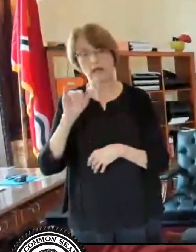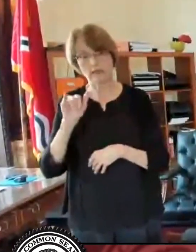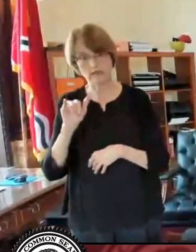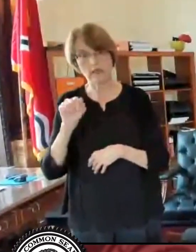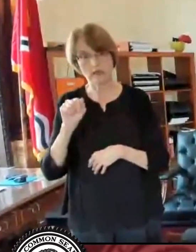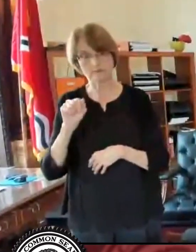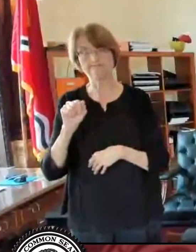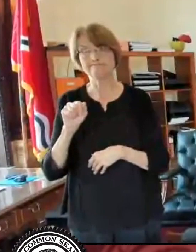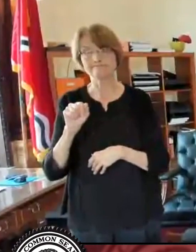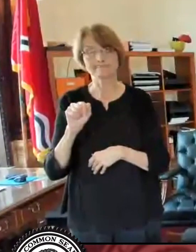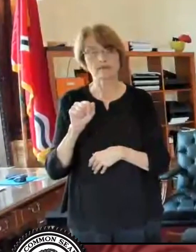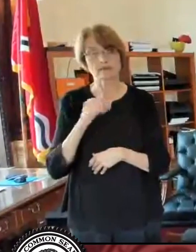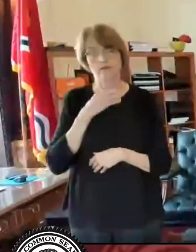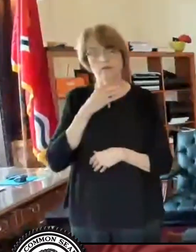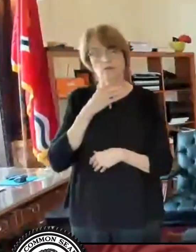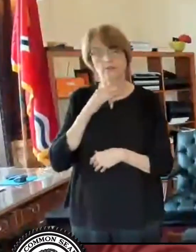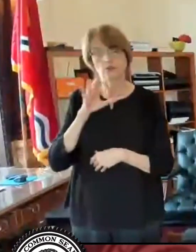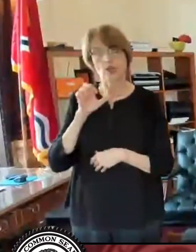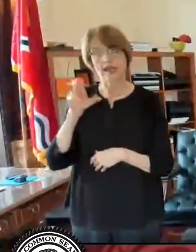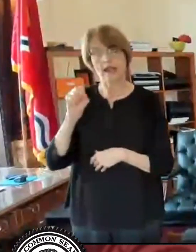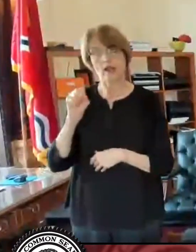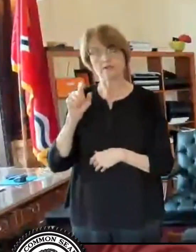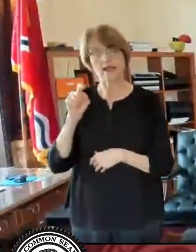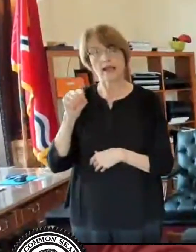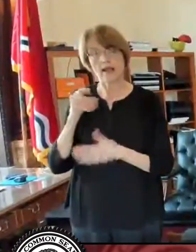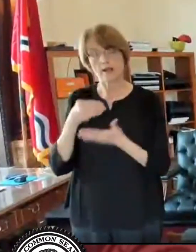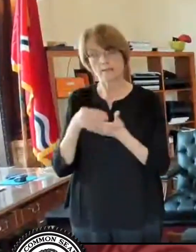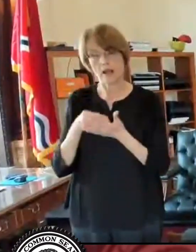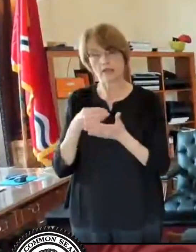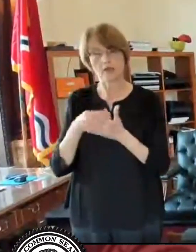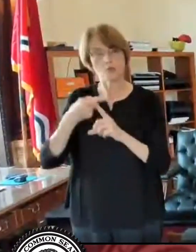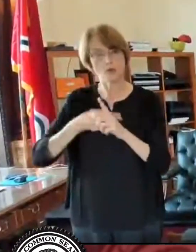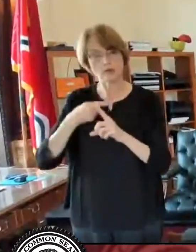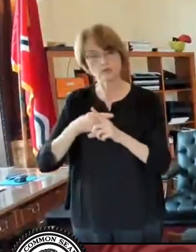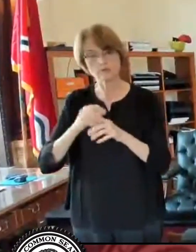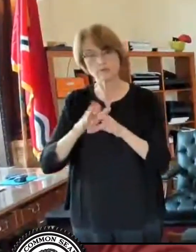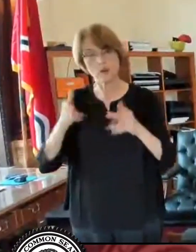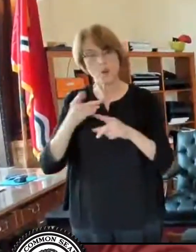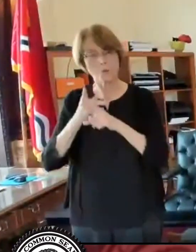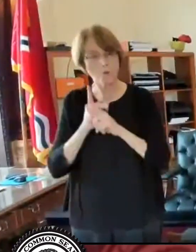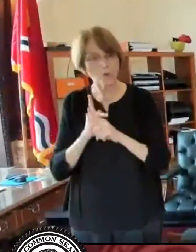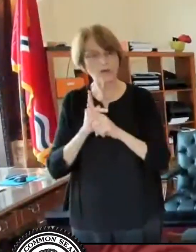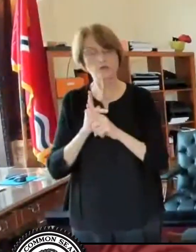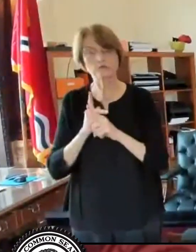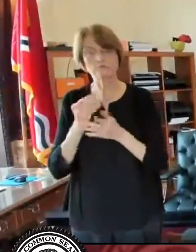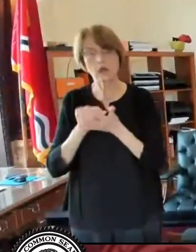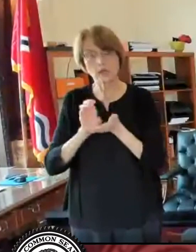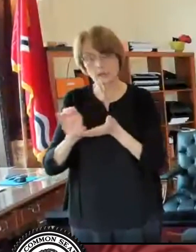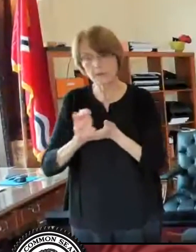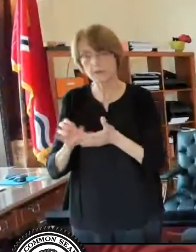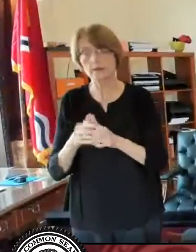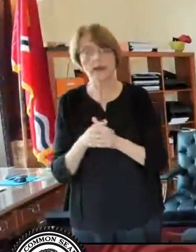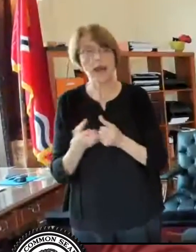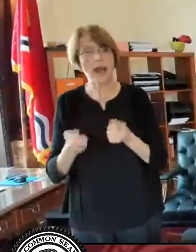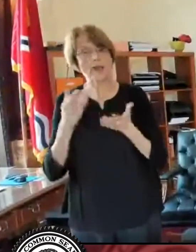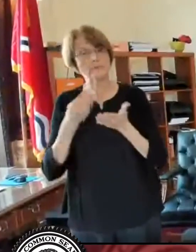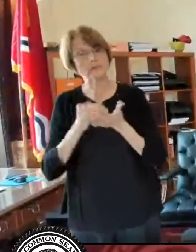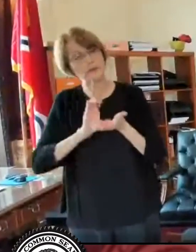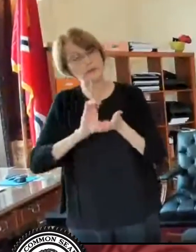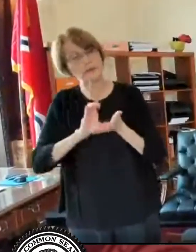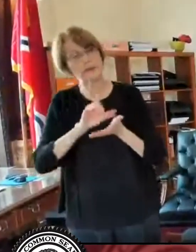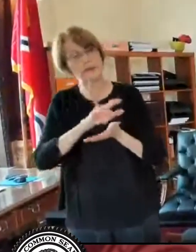assistance out of the CARES Act. How much has been allocated and made it into landlords, property owners,